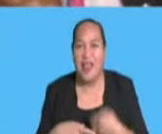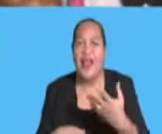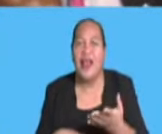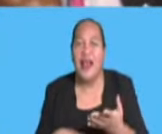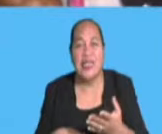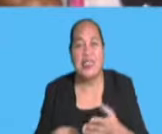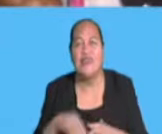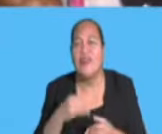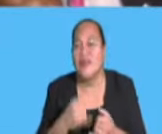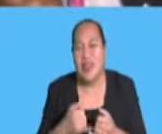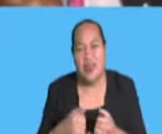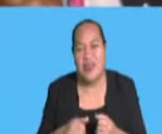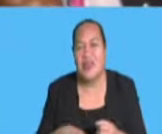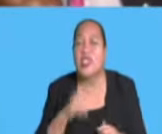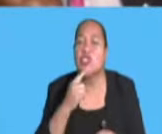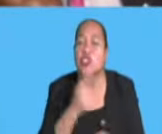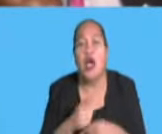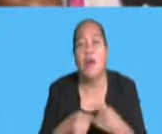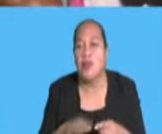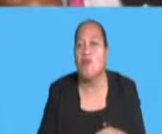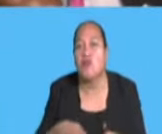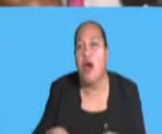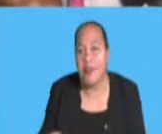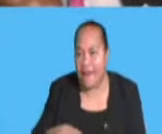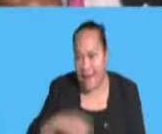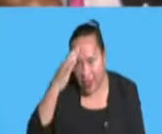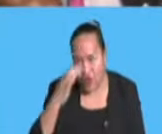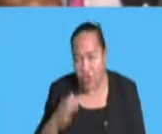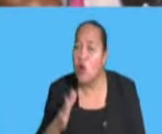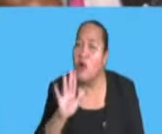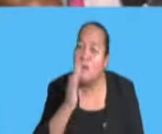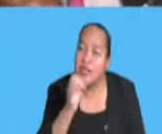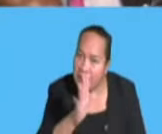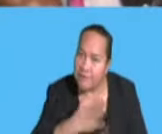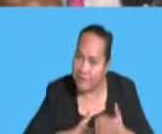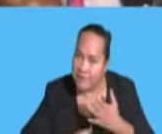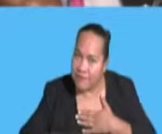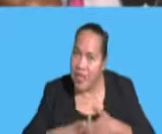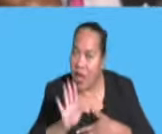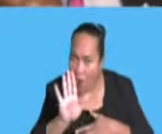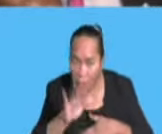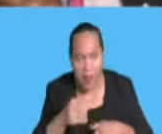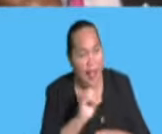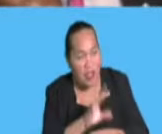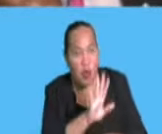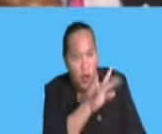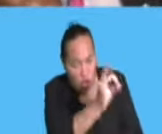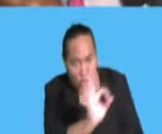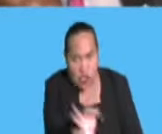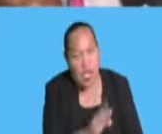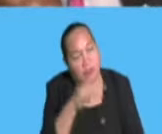our very poor of this country. So let that process happen. It is my humble request to the members of the